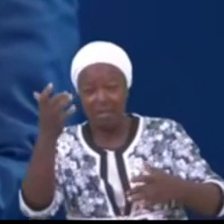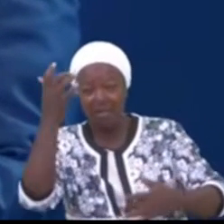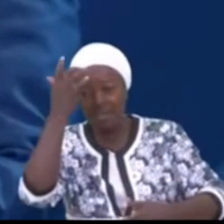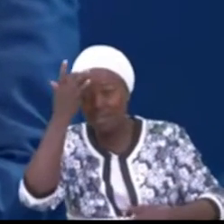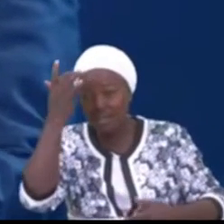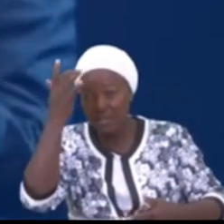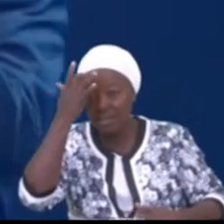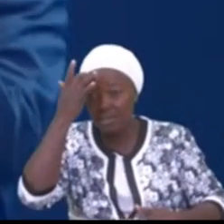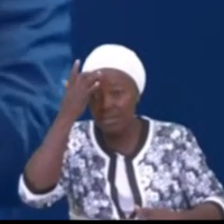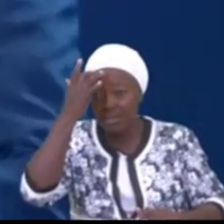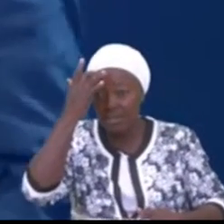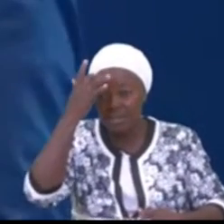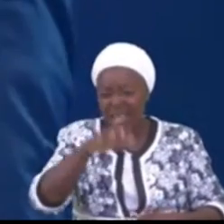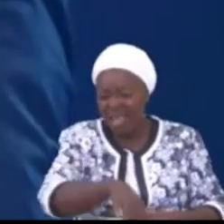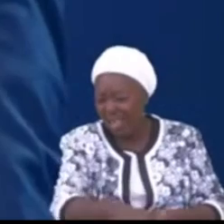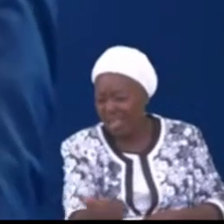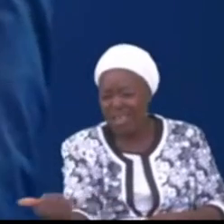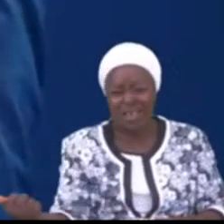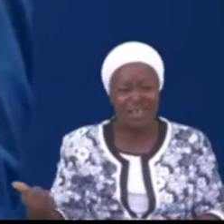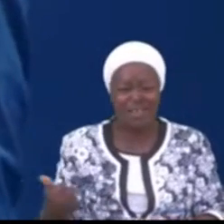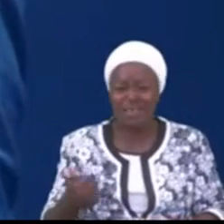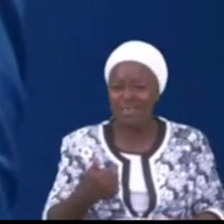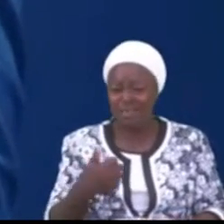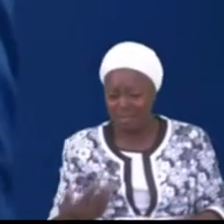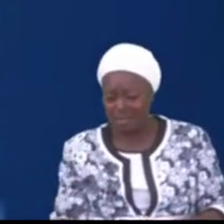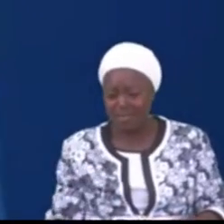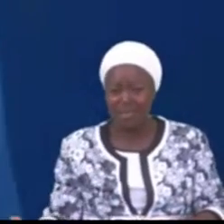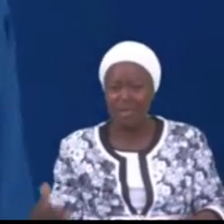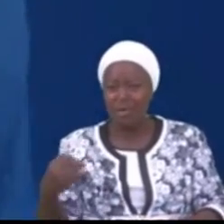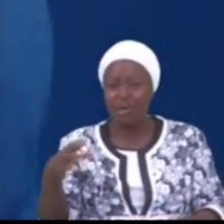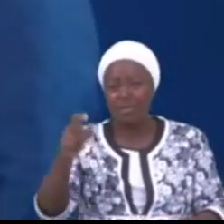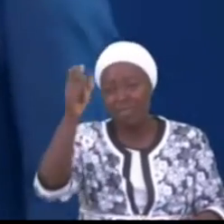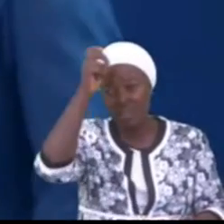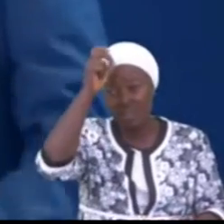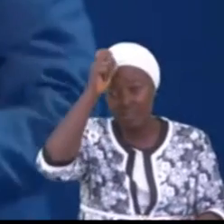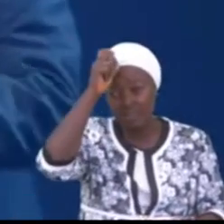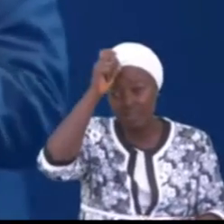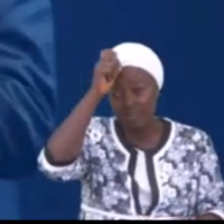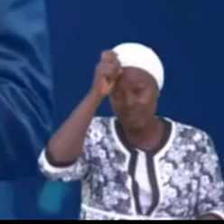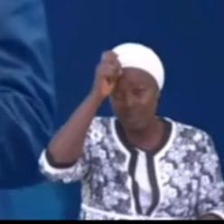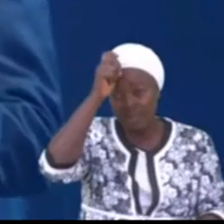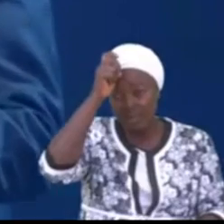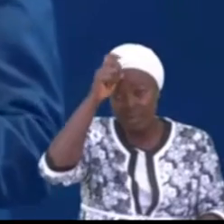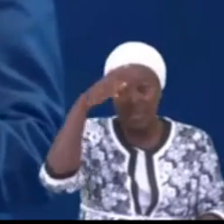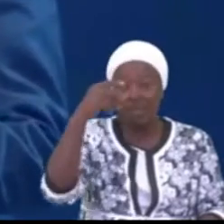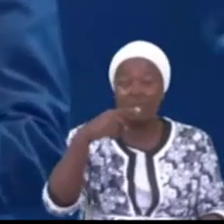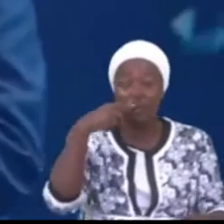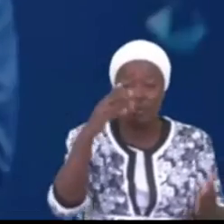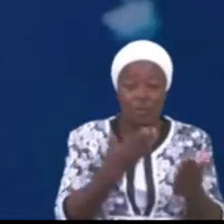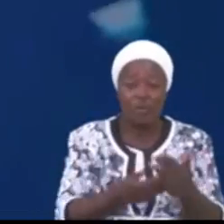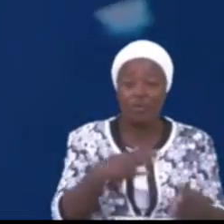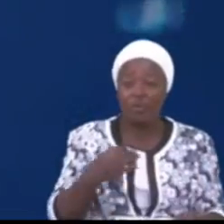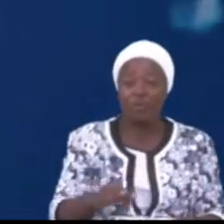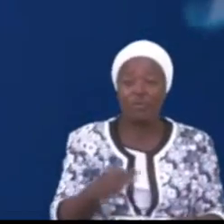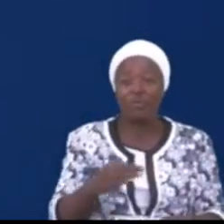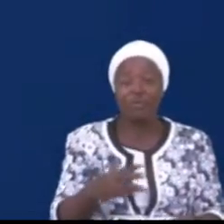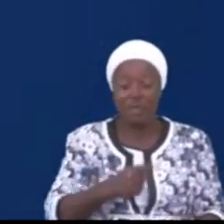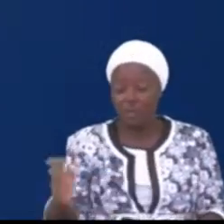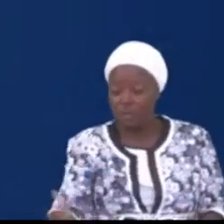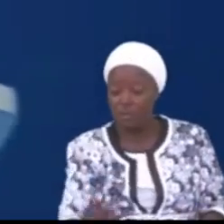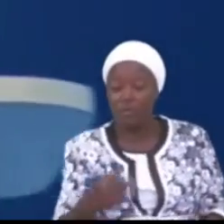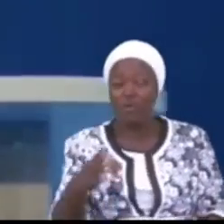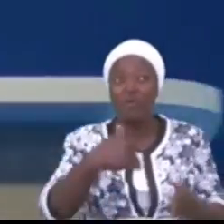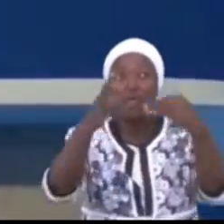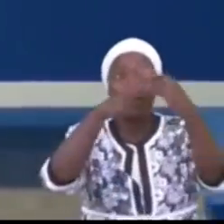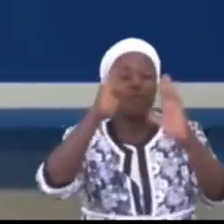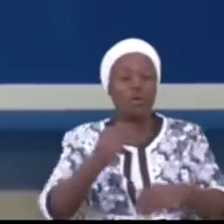sickness, any property of the devil, the broom of heaven will sweep